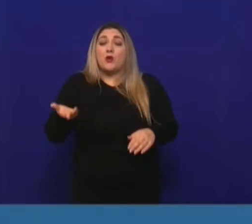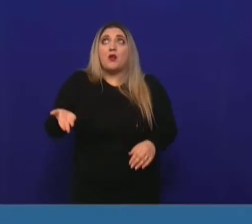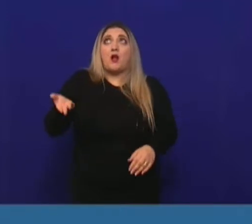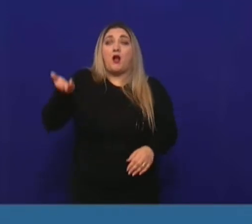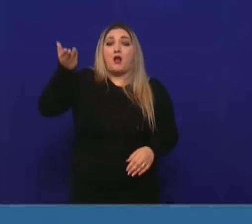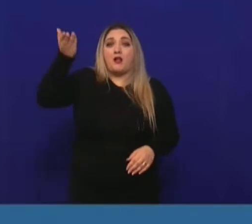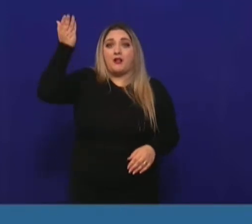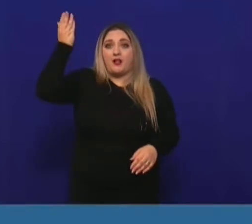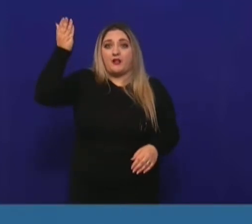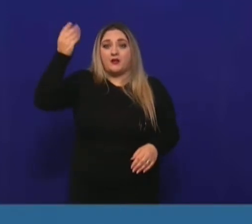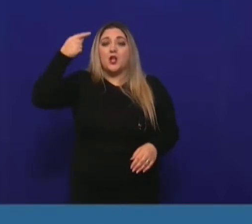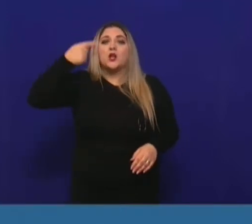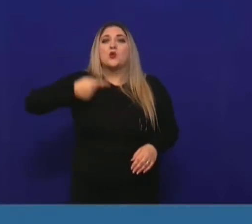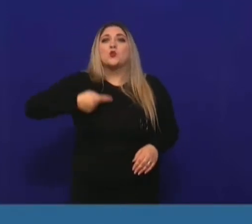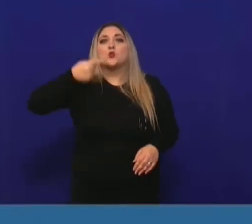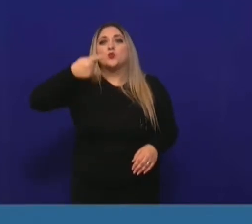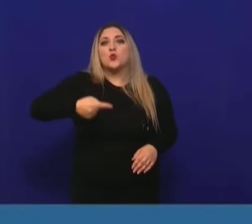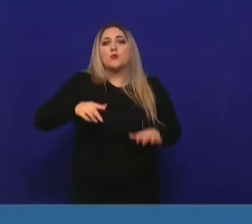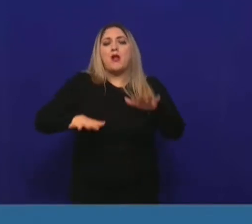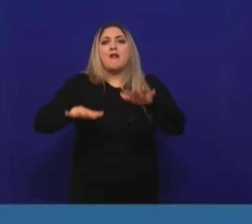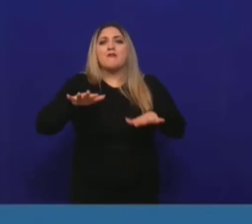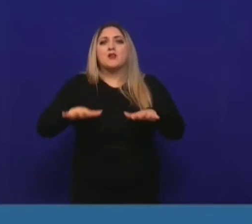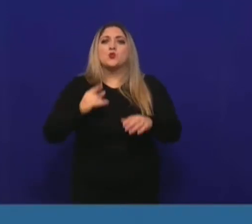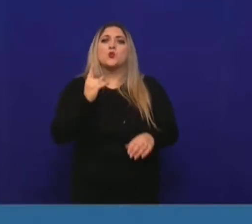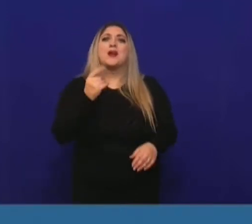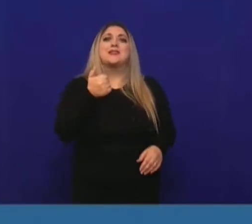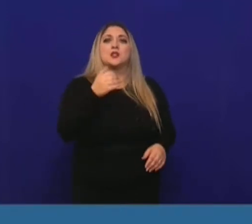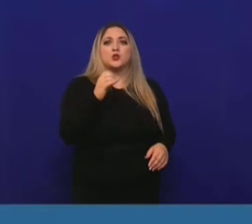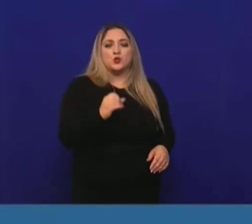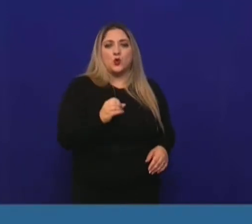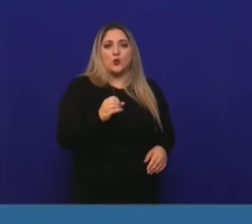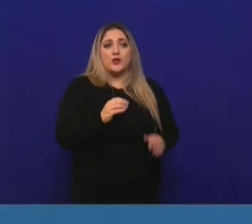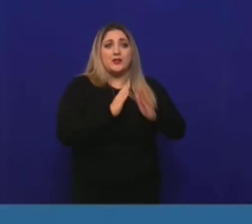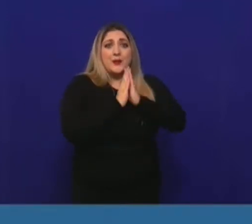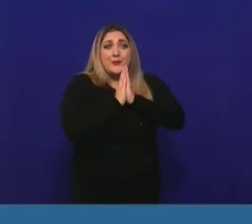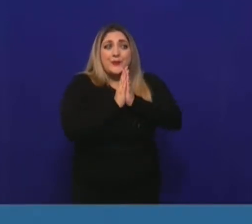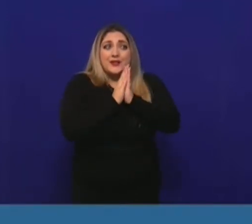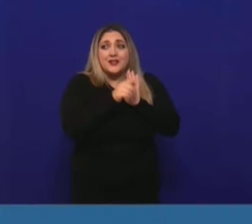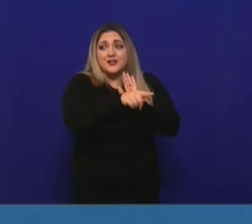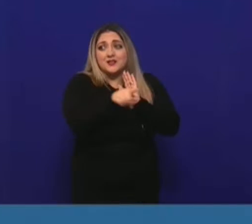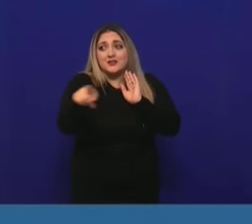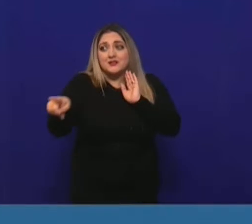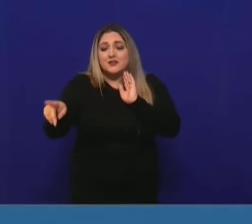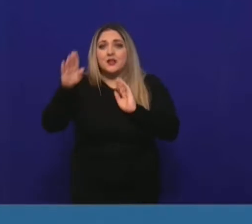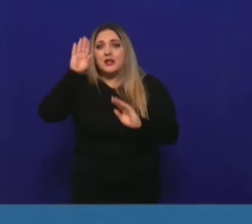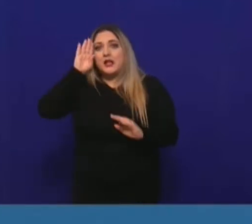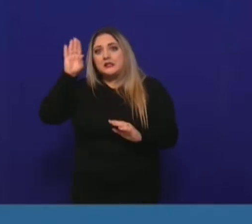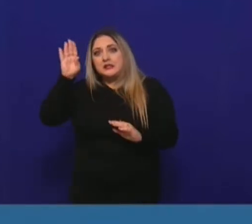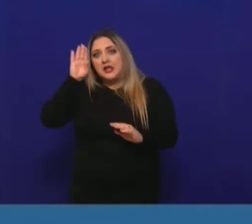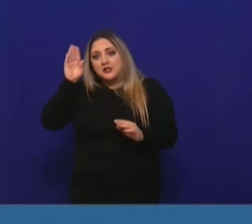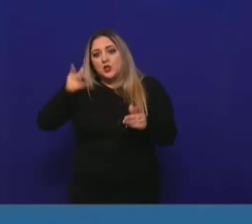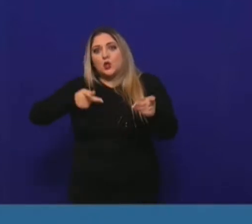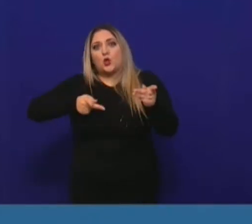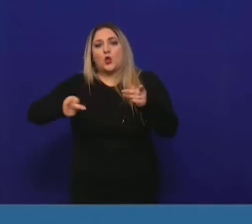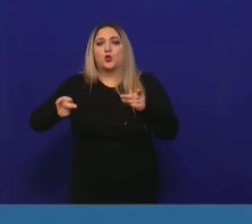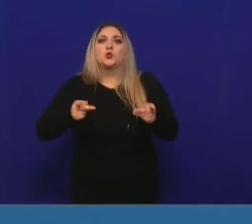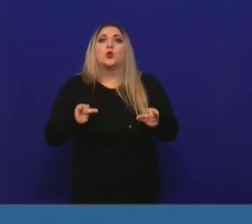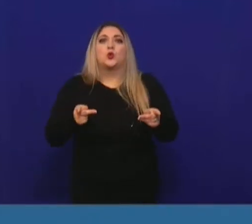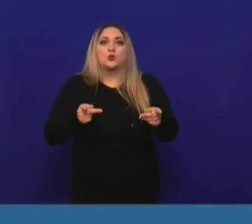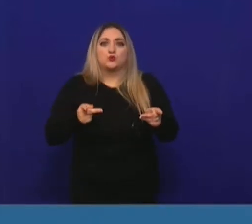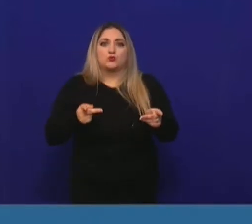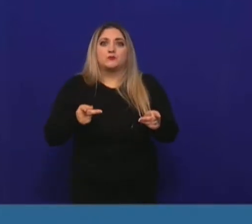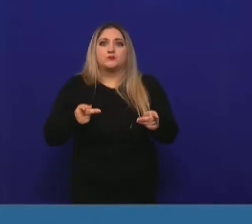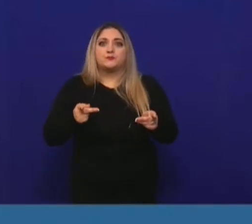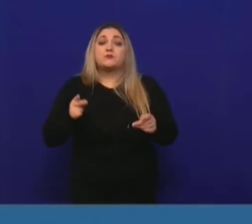160 persons. I appeal to everyone to continue to adhere to the mitigation measures in place.